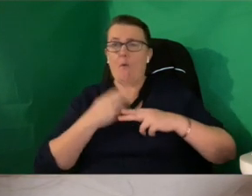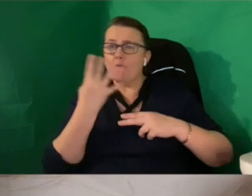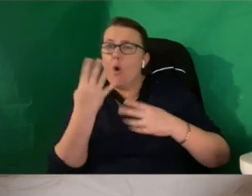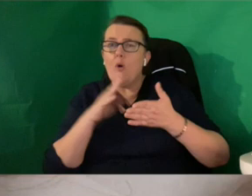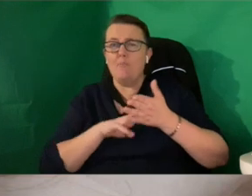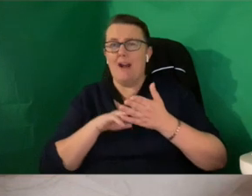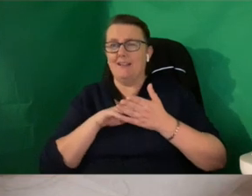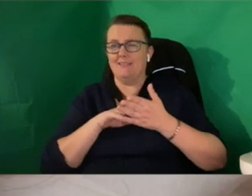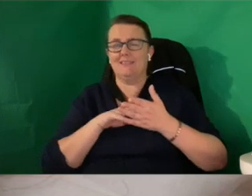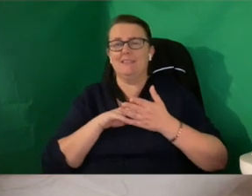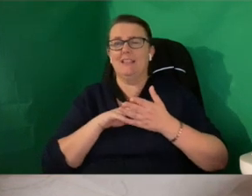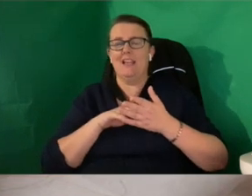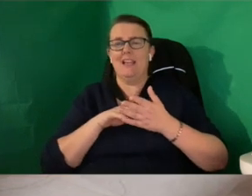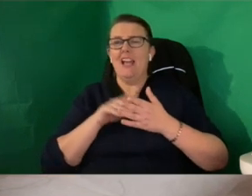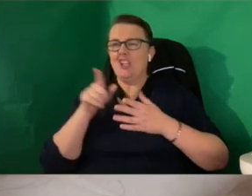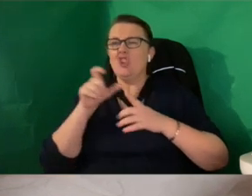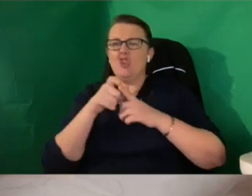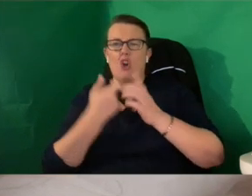was diagnosed